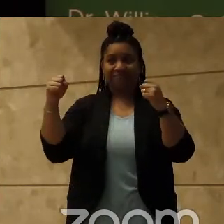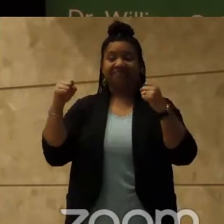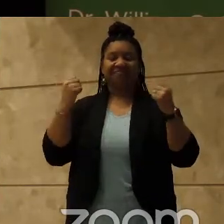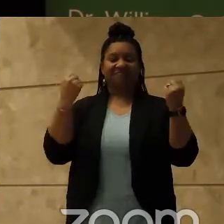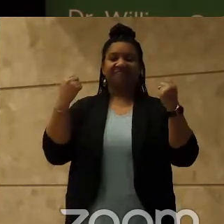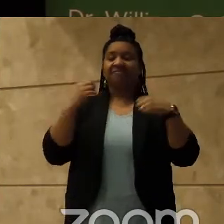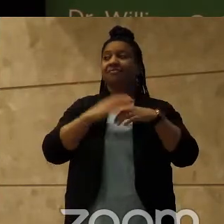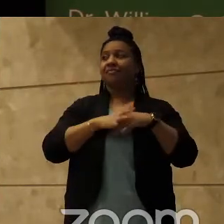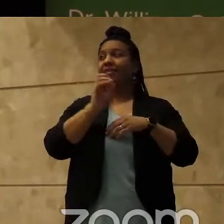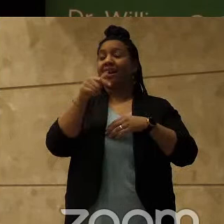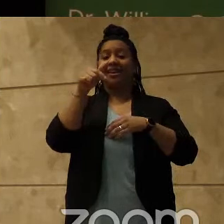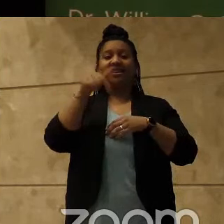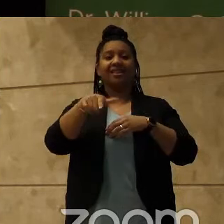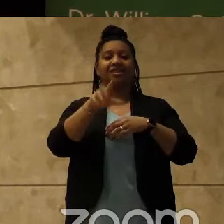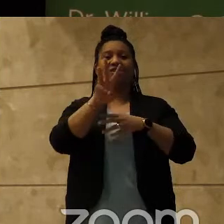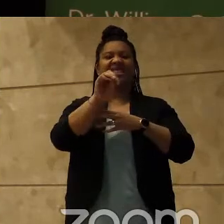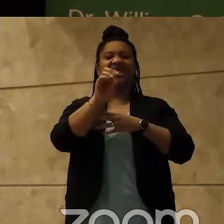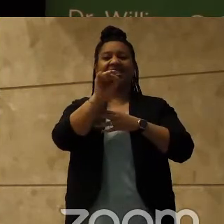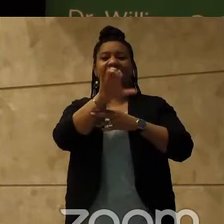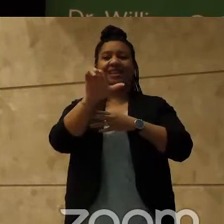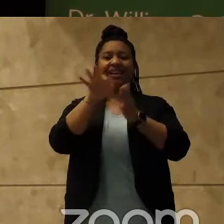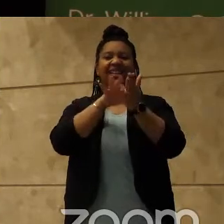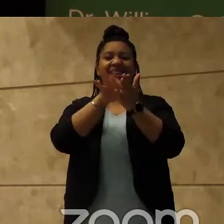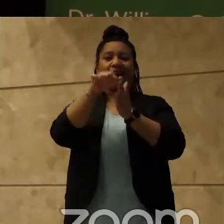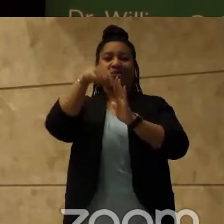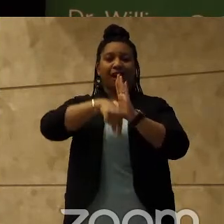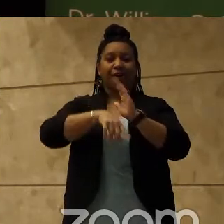Yeah. This is your 60 second countdown,